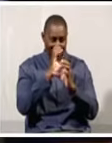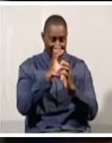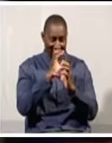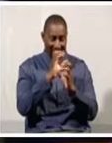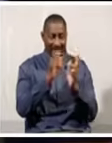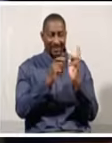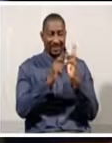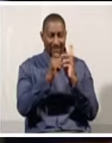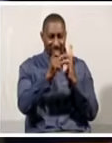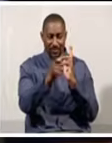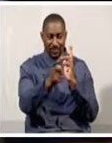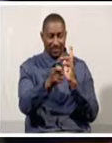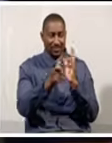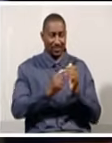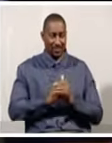other countries,